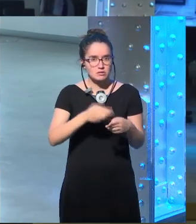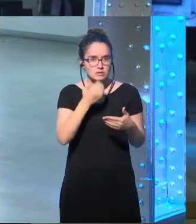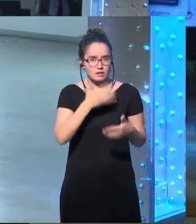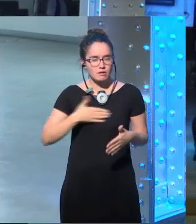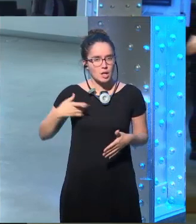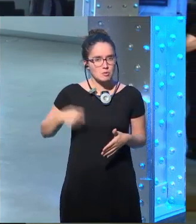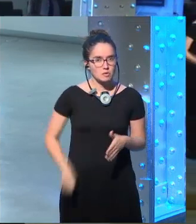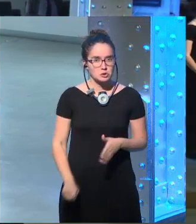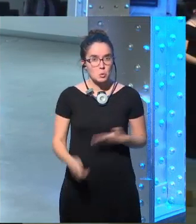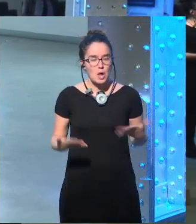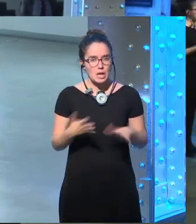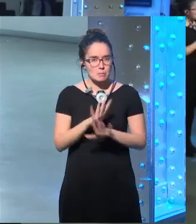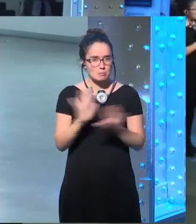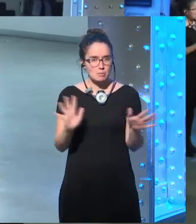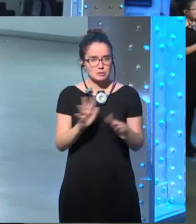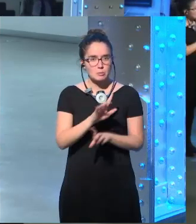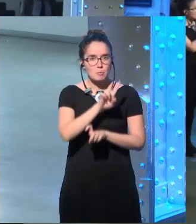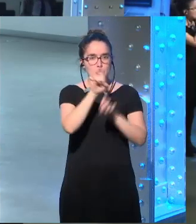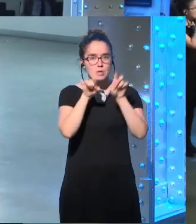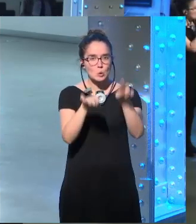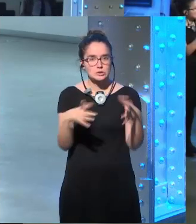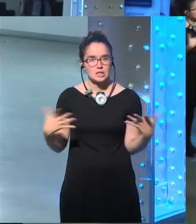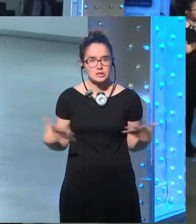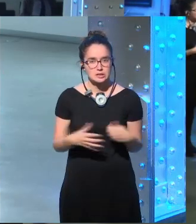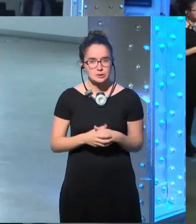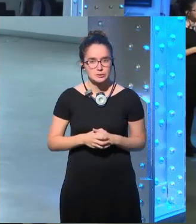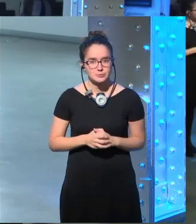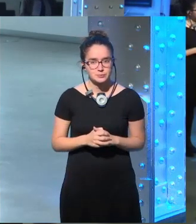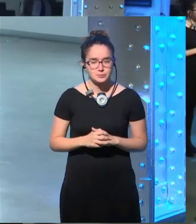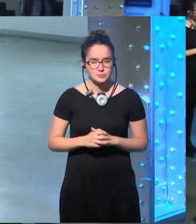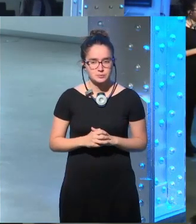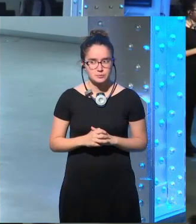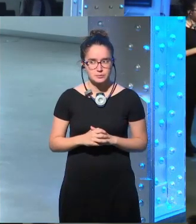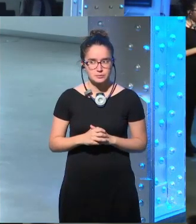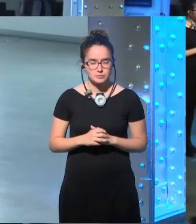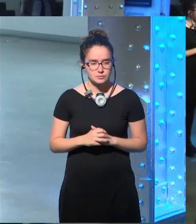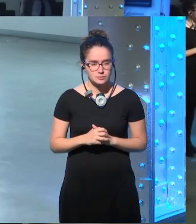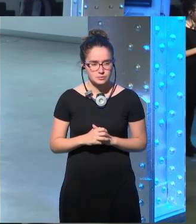Mr. Carl Benedikt, and please identify yourself when you're going to make the question. Por aquí.